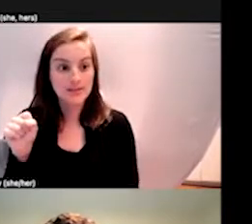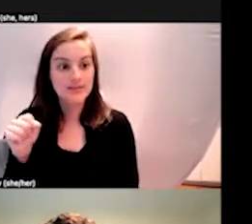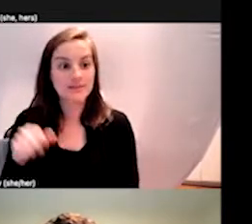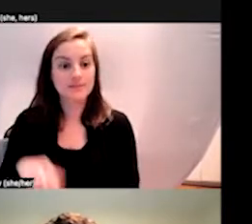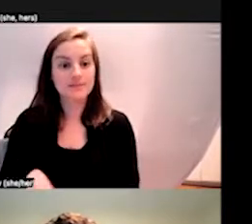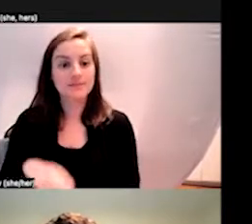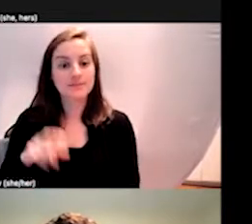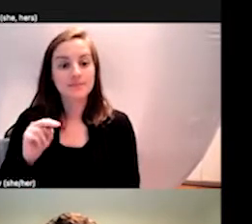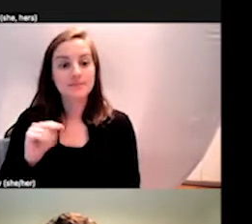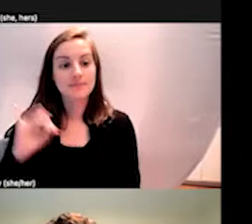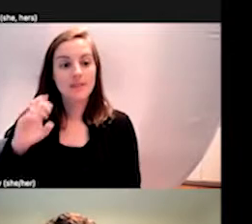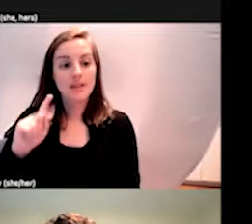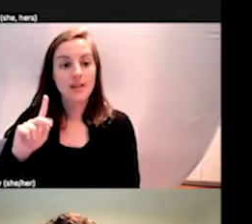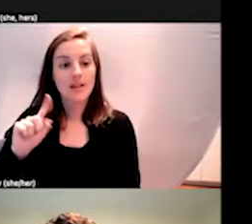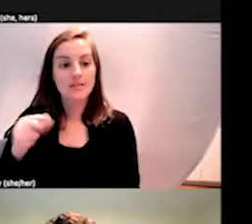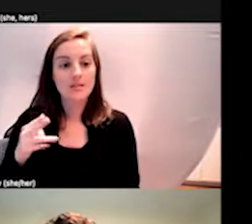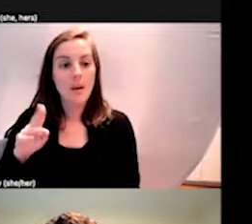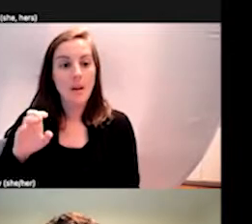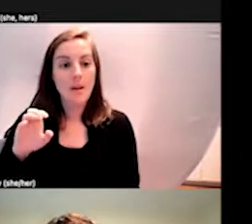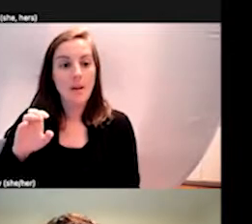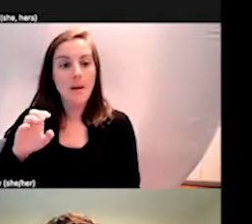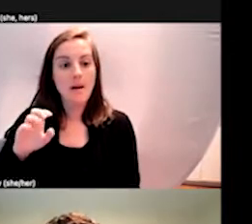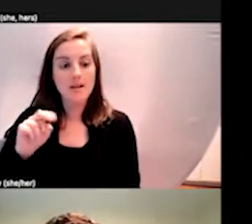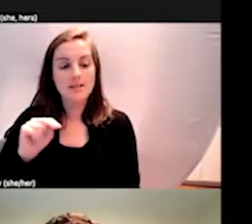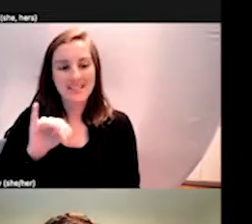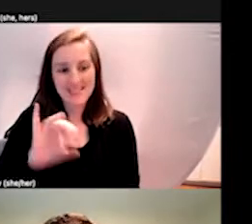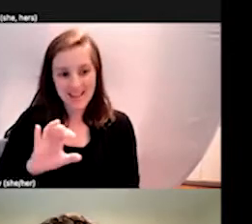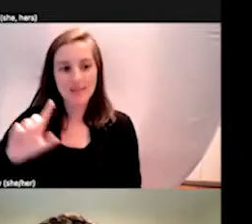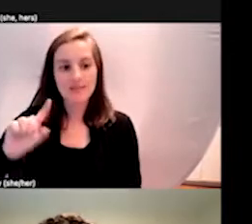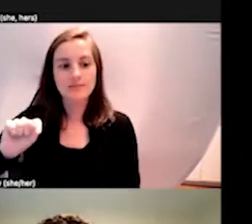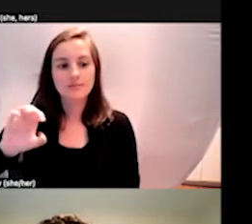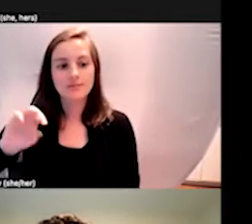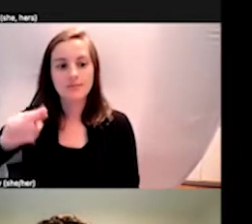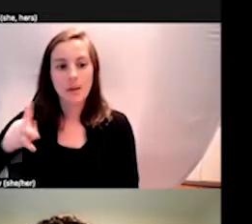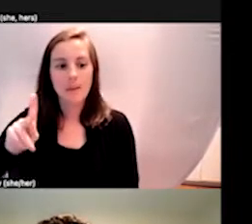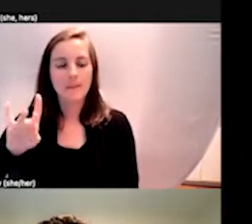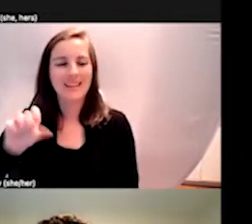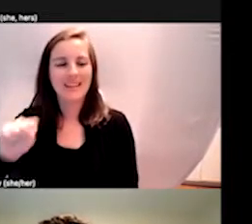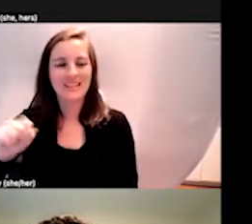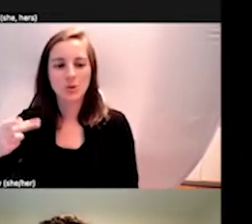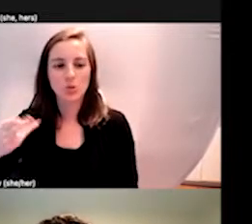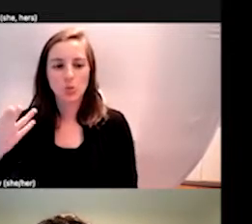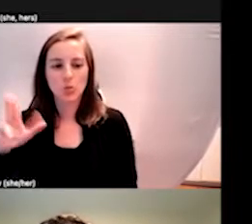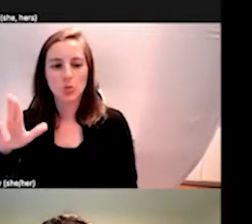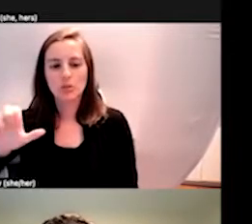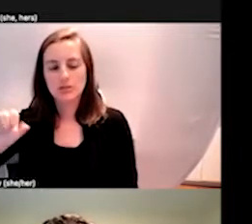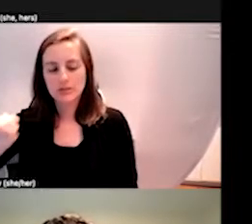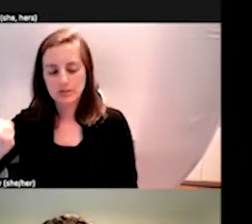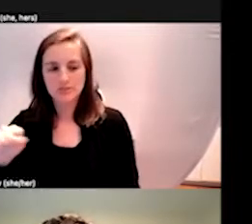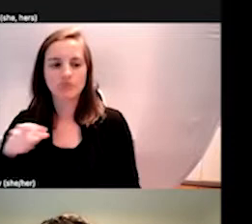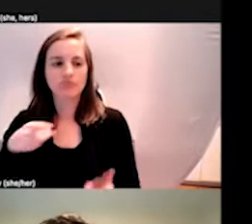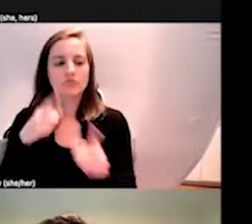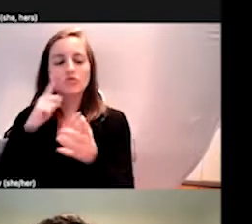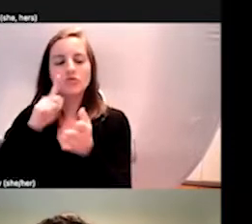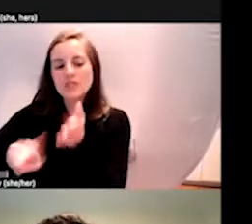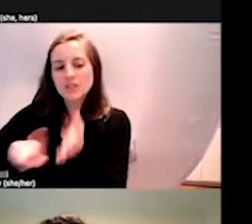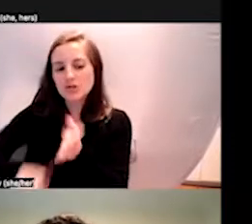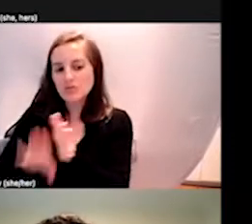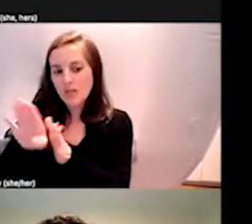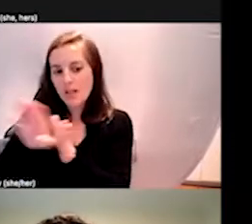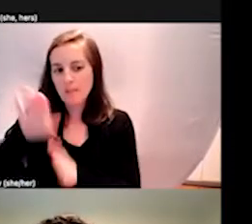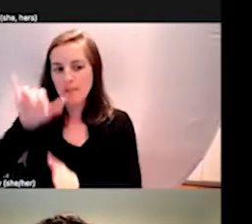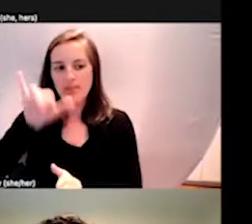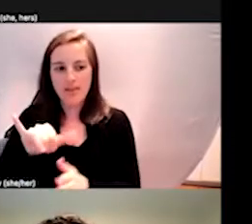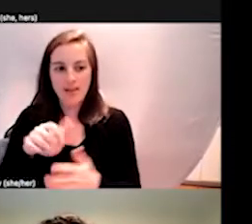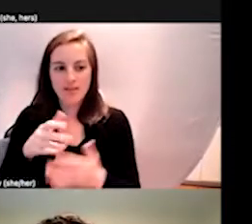committee members for MTPC, and they researched and developed this research project and proposal at their time